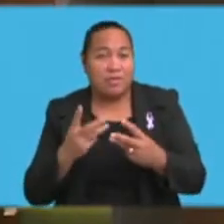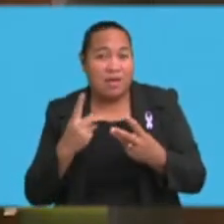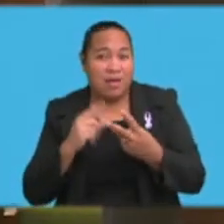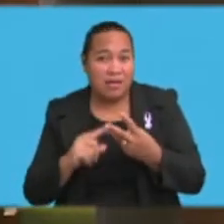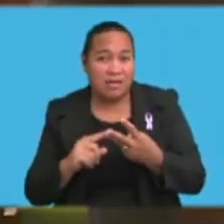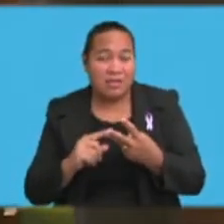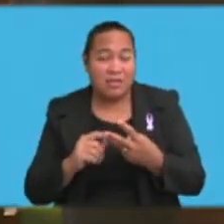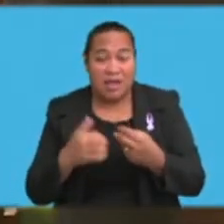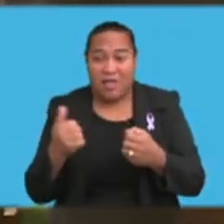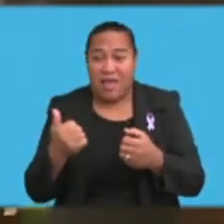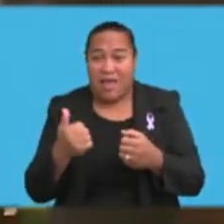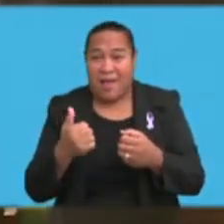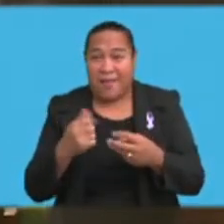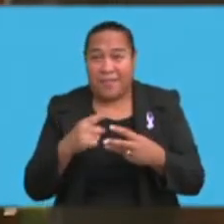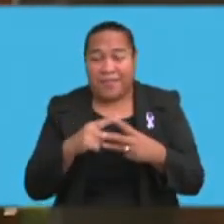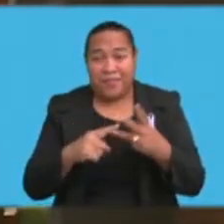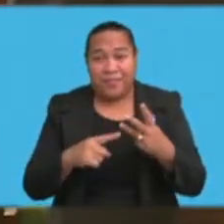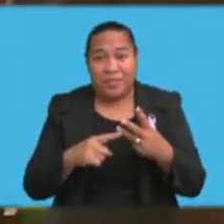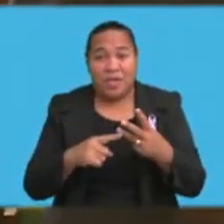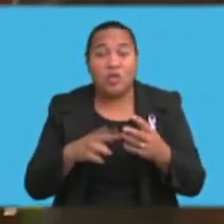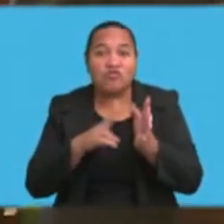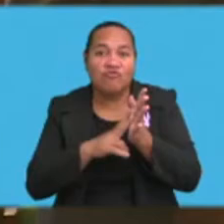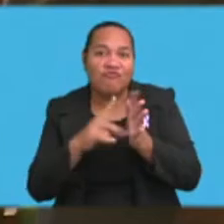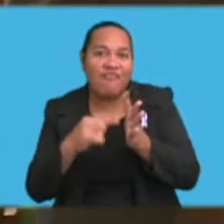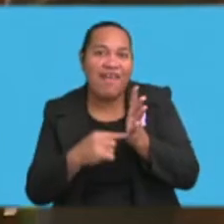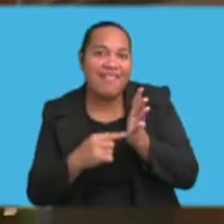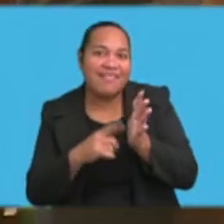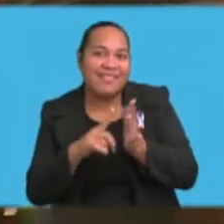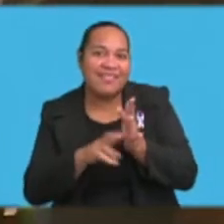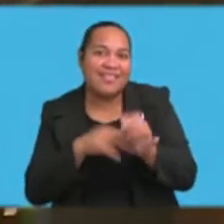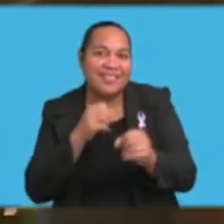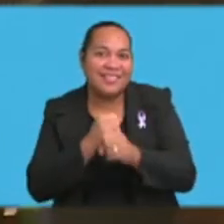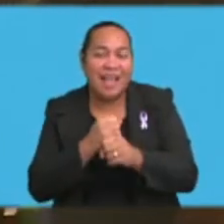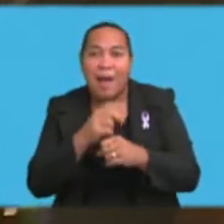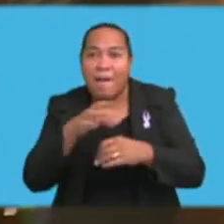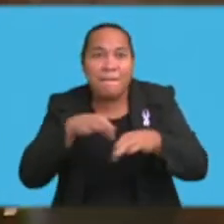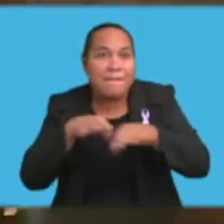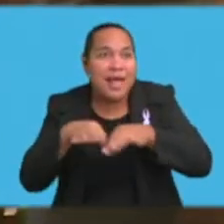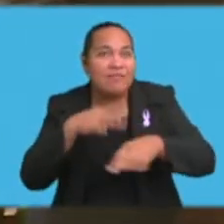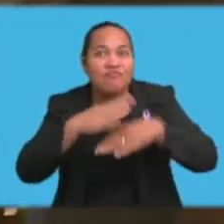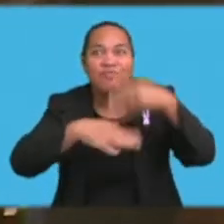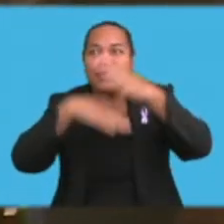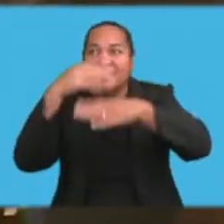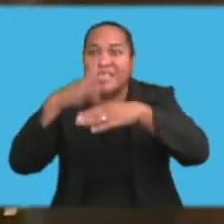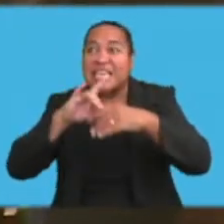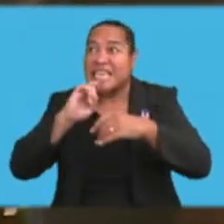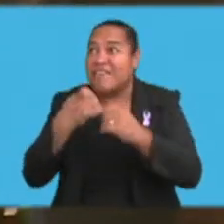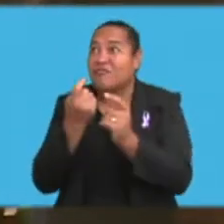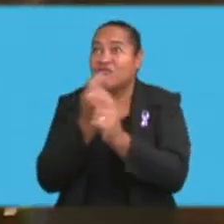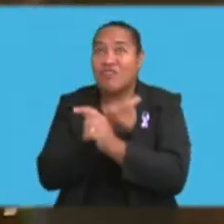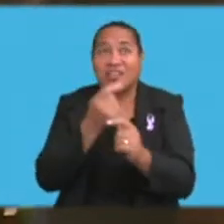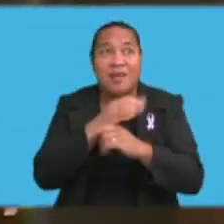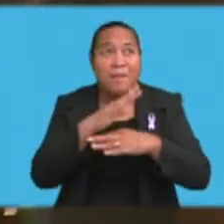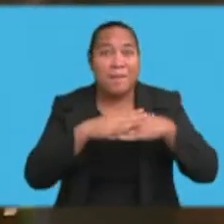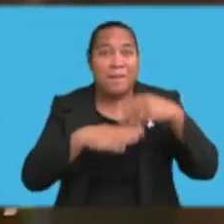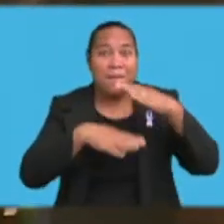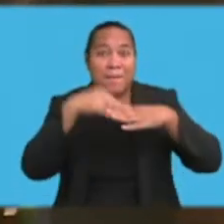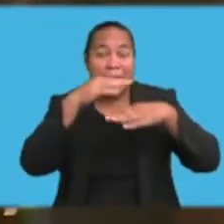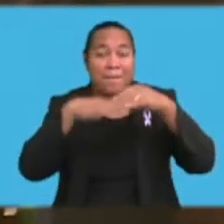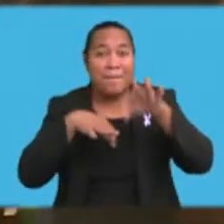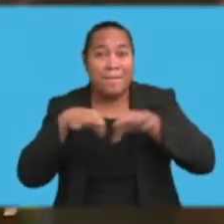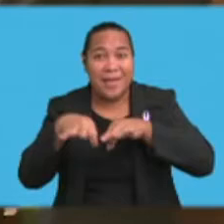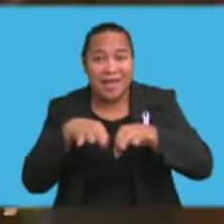proactive action is taking place is vetting plans for buildings. When there are changes to buildings or the construction of